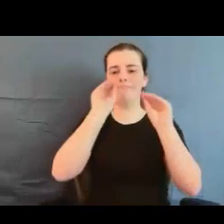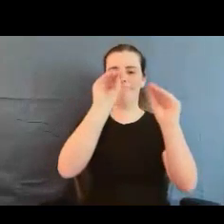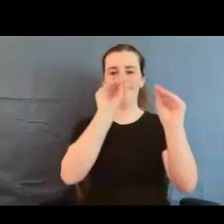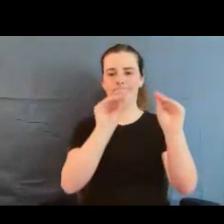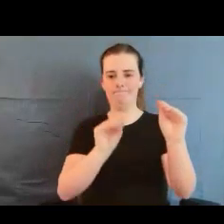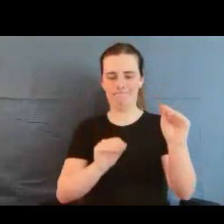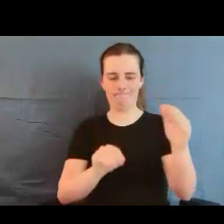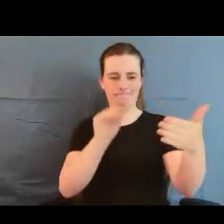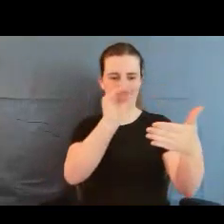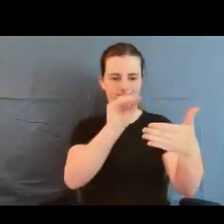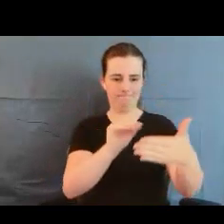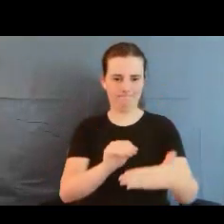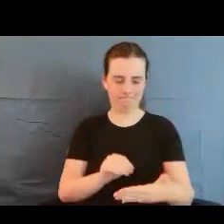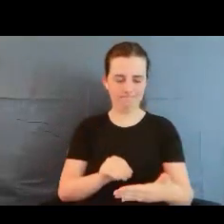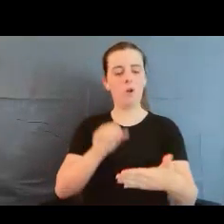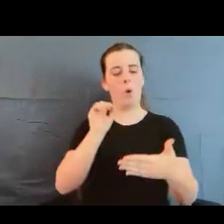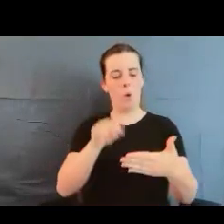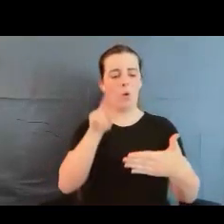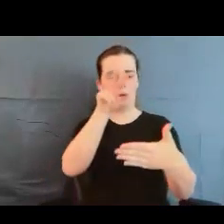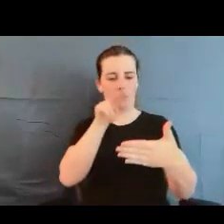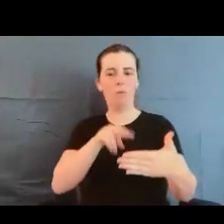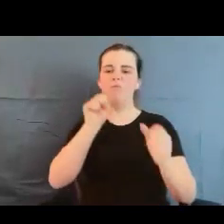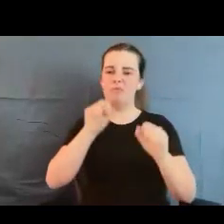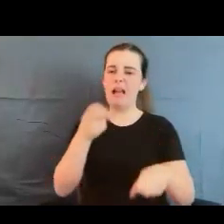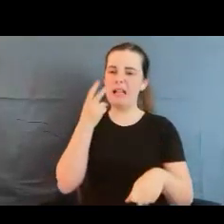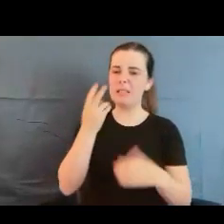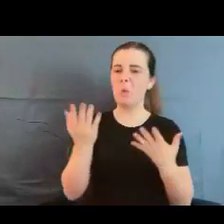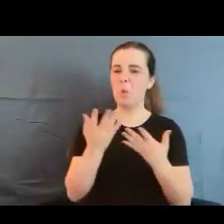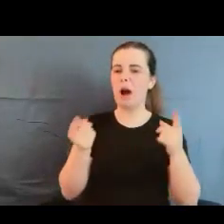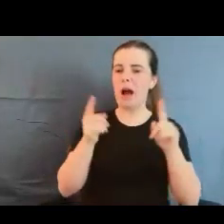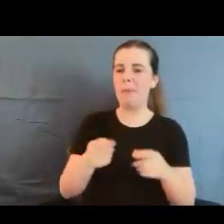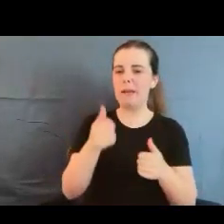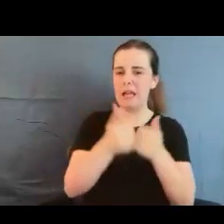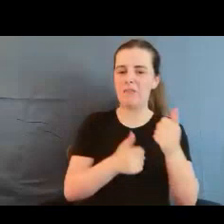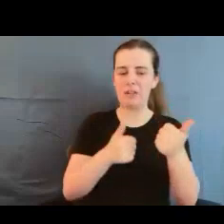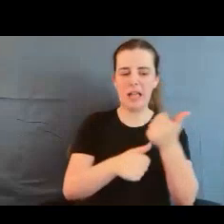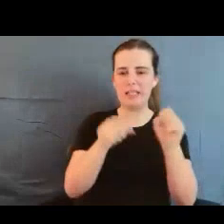to look forward to and you know what is happening at each aid station.